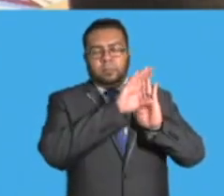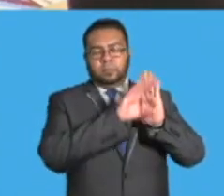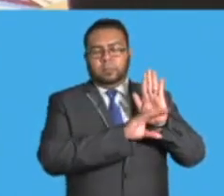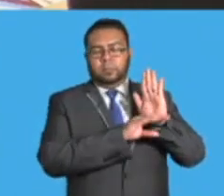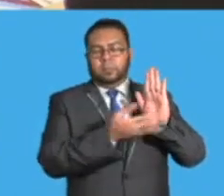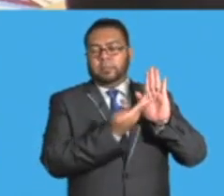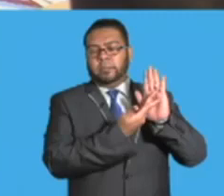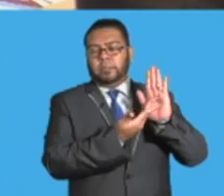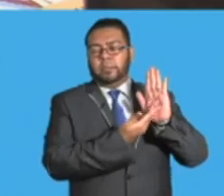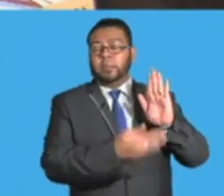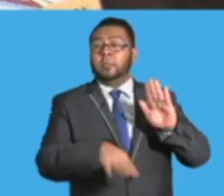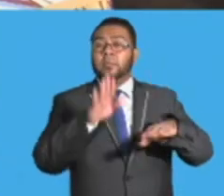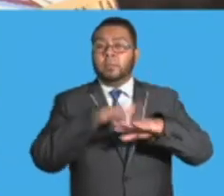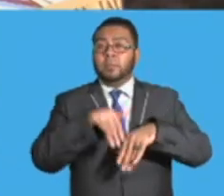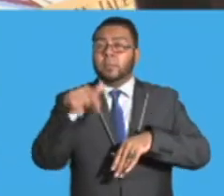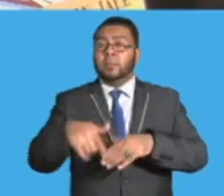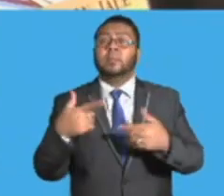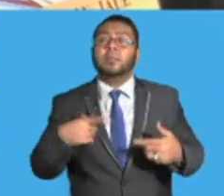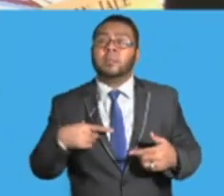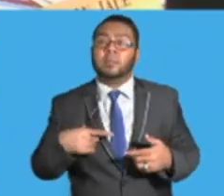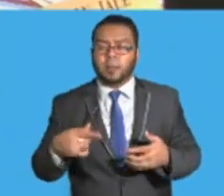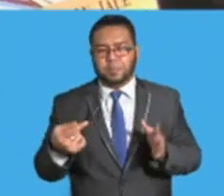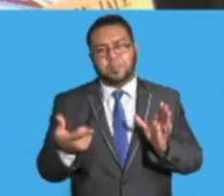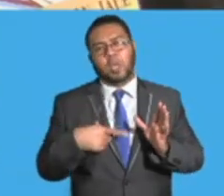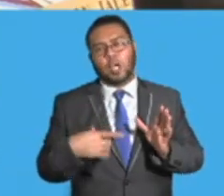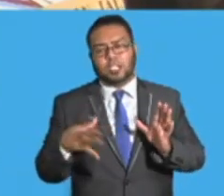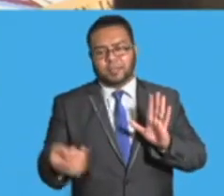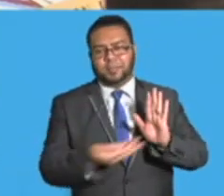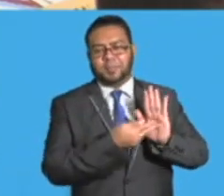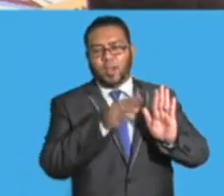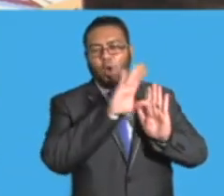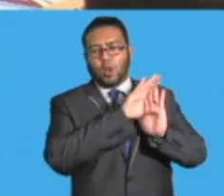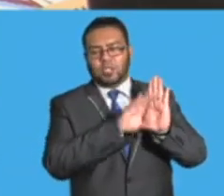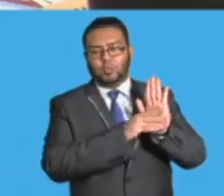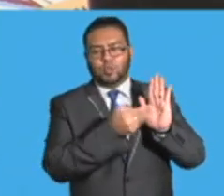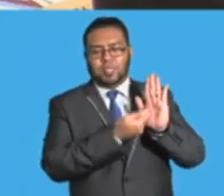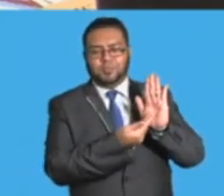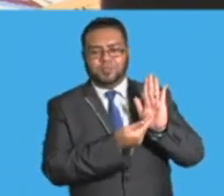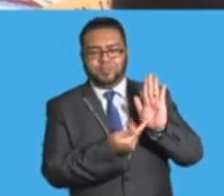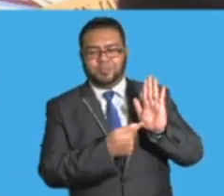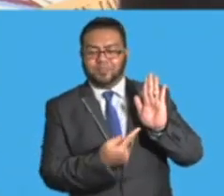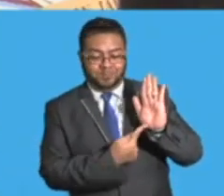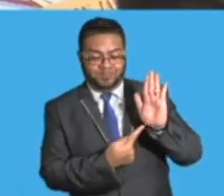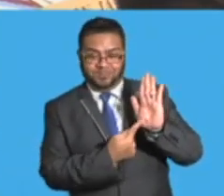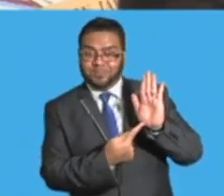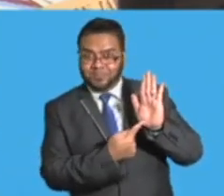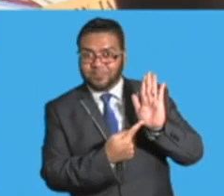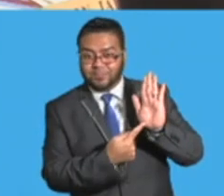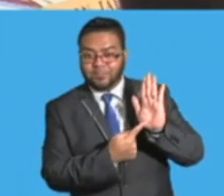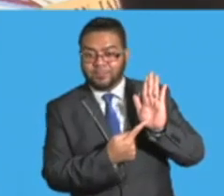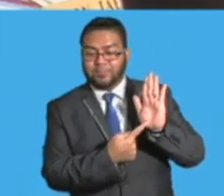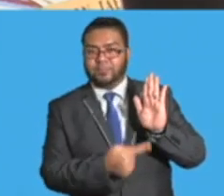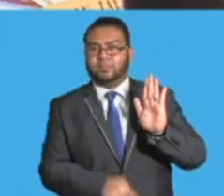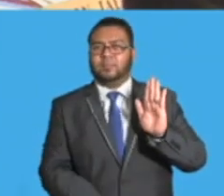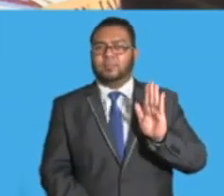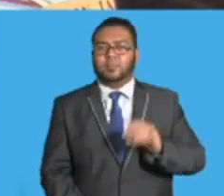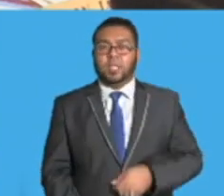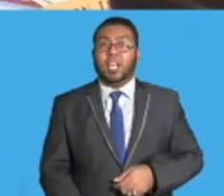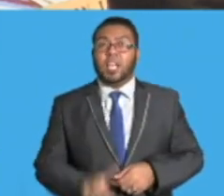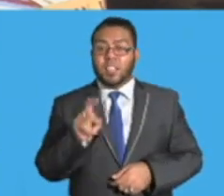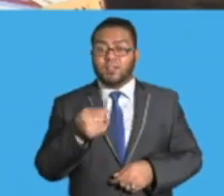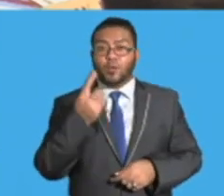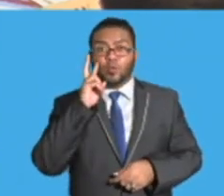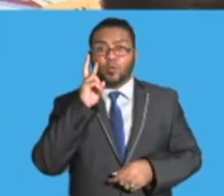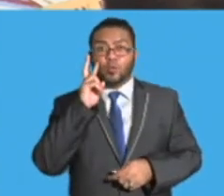sitting here because of this constitution. They have contested election, madam, because of this constitution. And if you